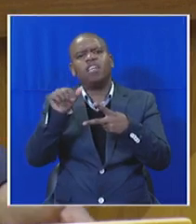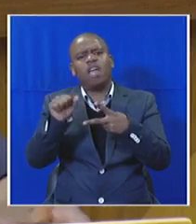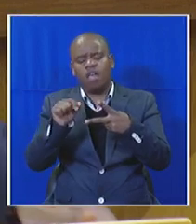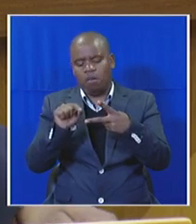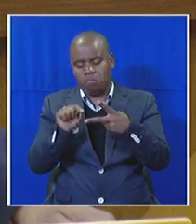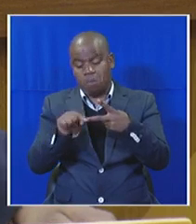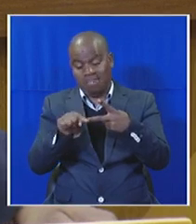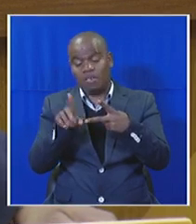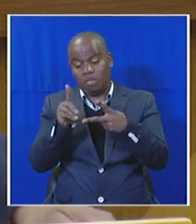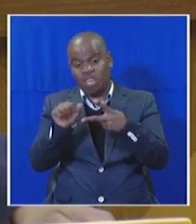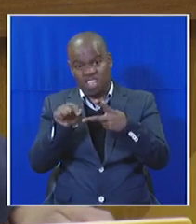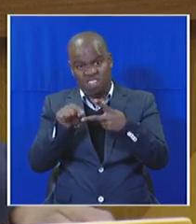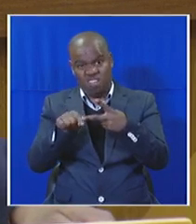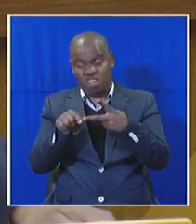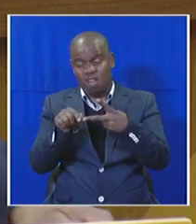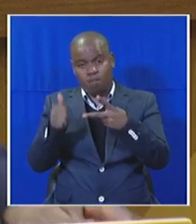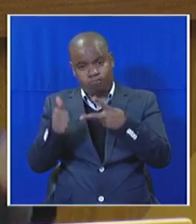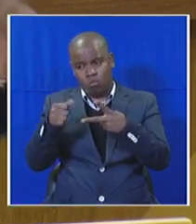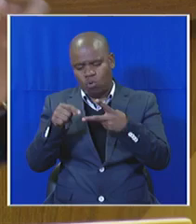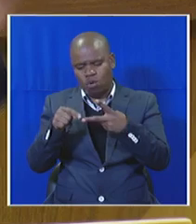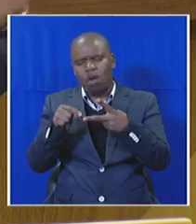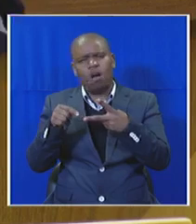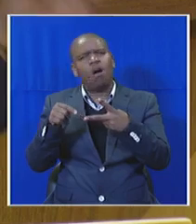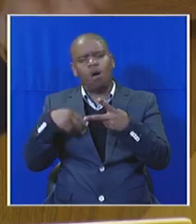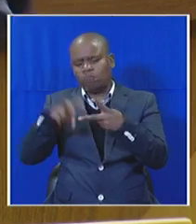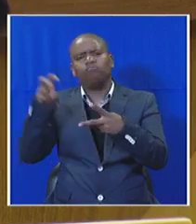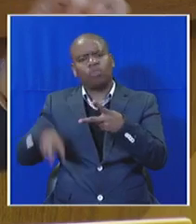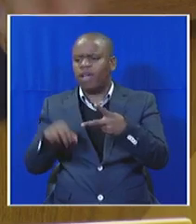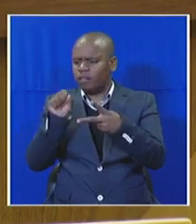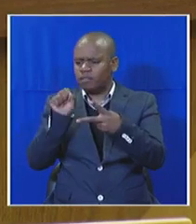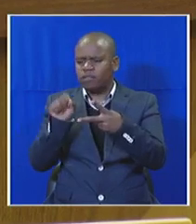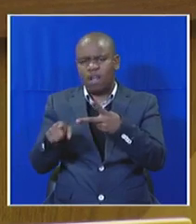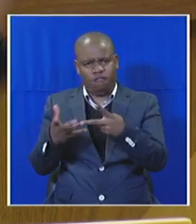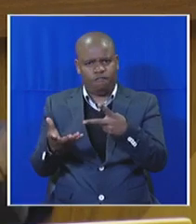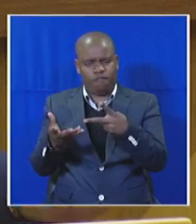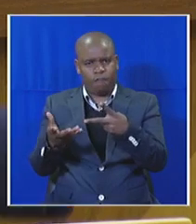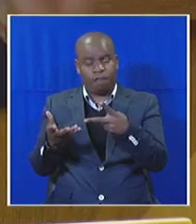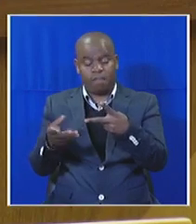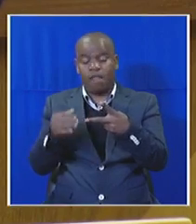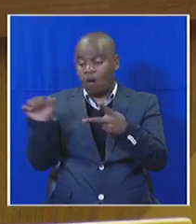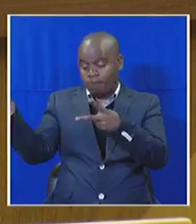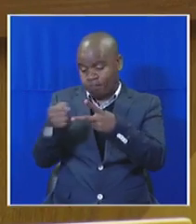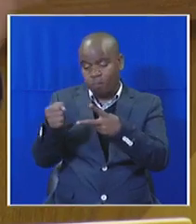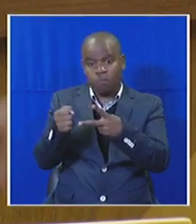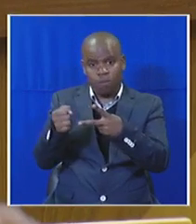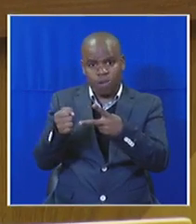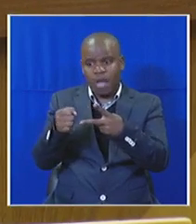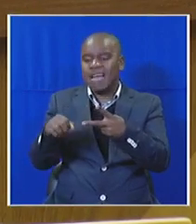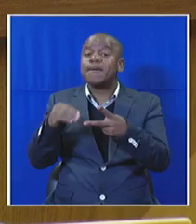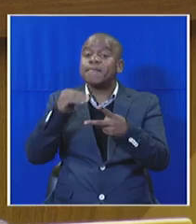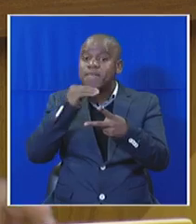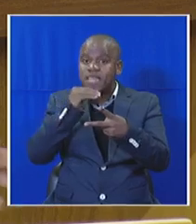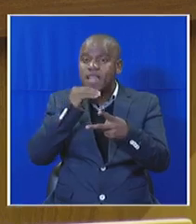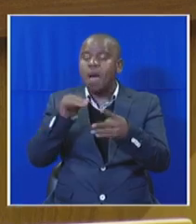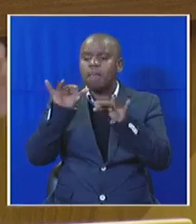recently. There's nothing wrong. Once that happens, it means democracy is maturing. We